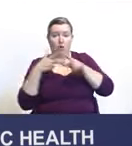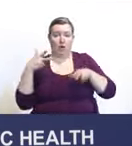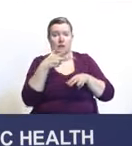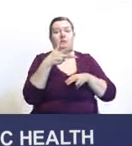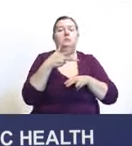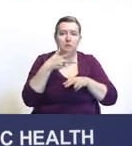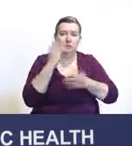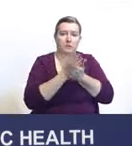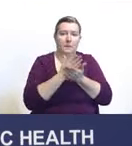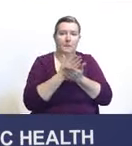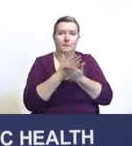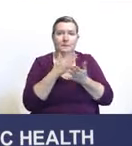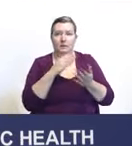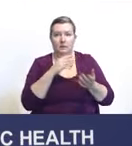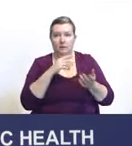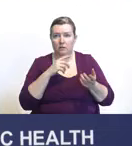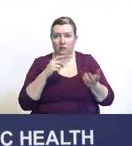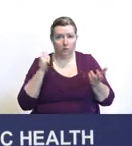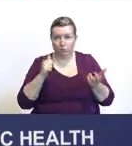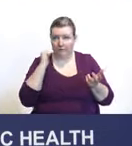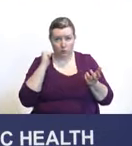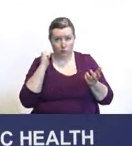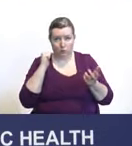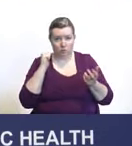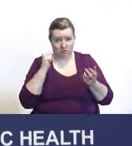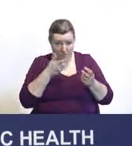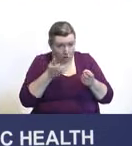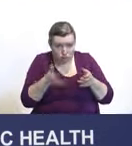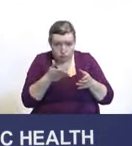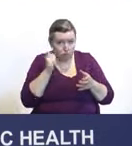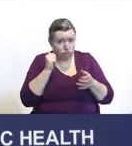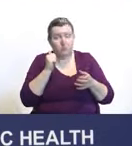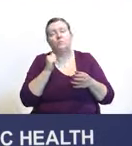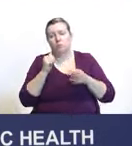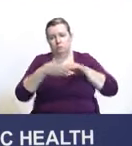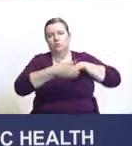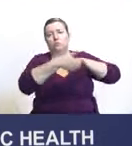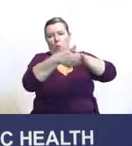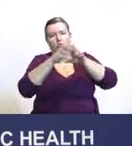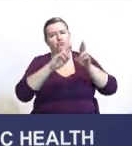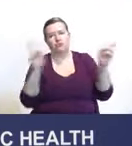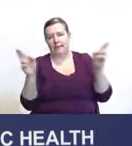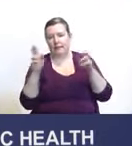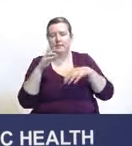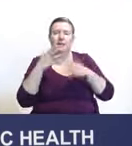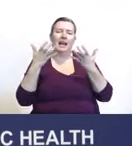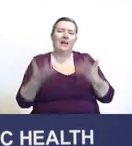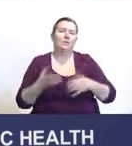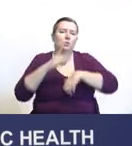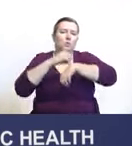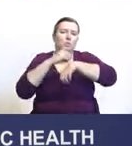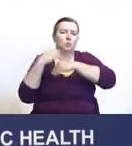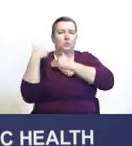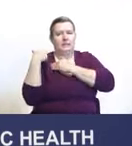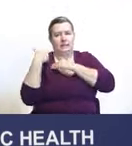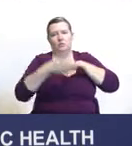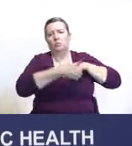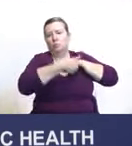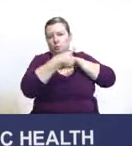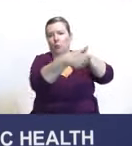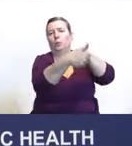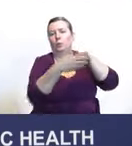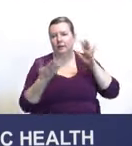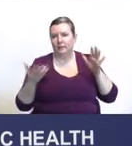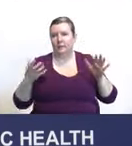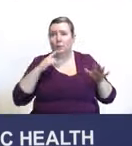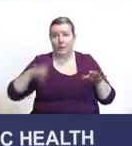but we are planning for a scenario where we would have heavy-duty wreckers standing by to tow them at their expense off